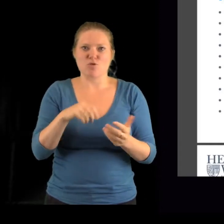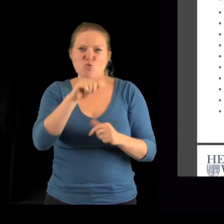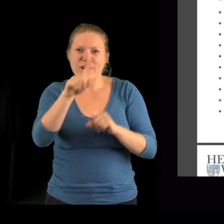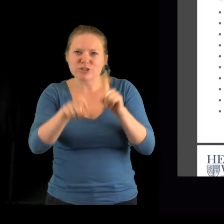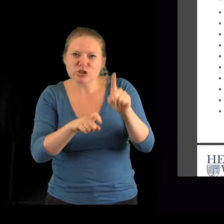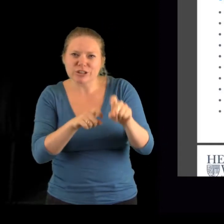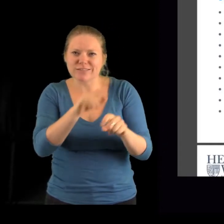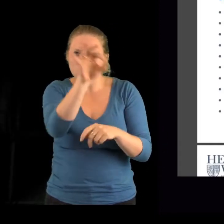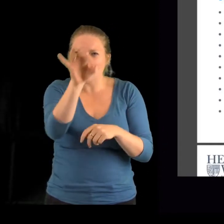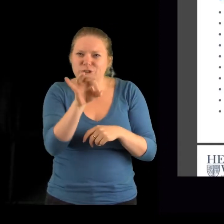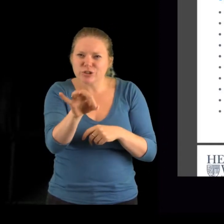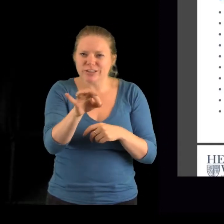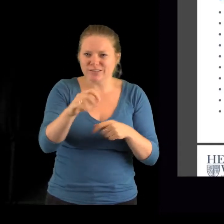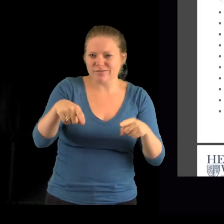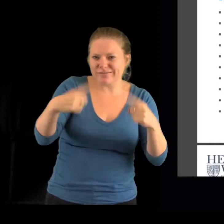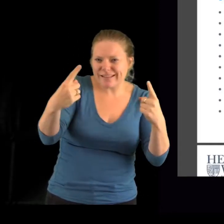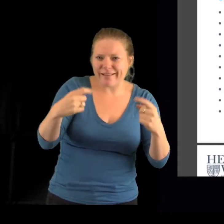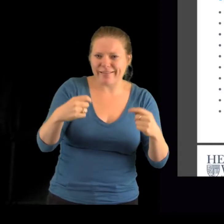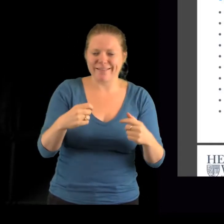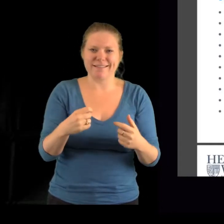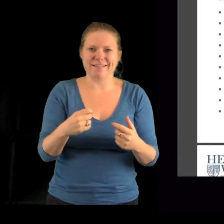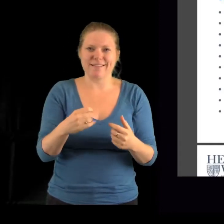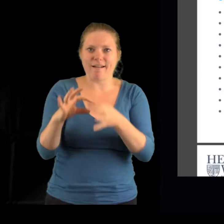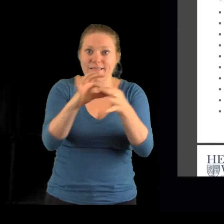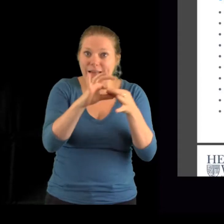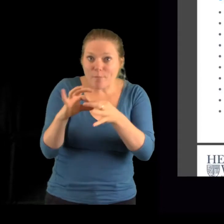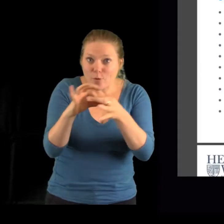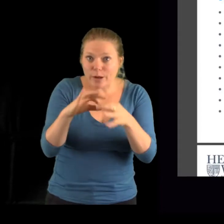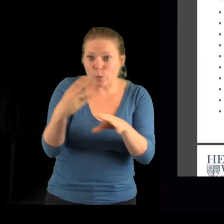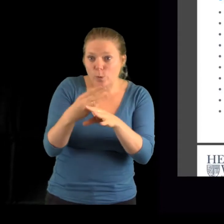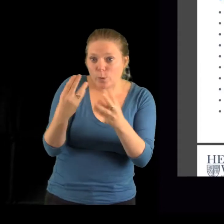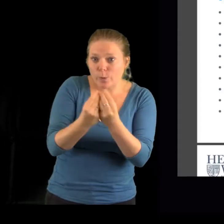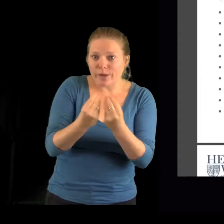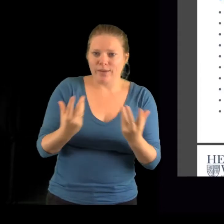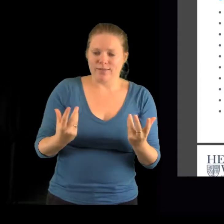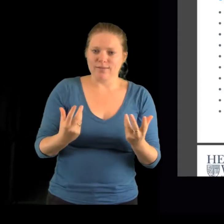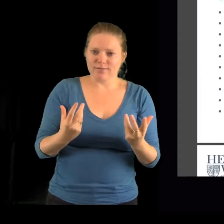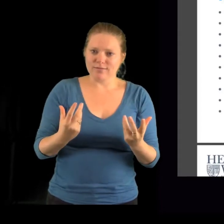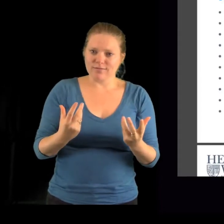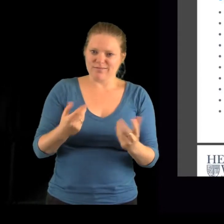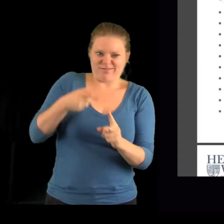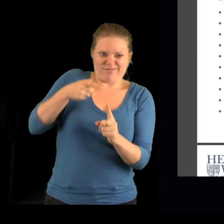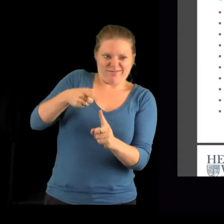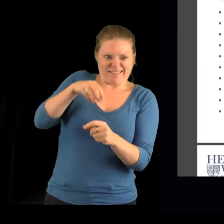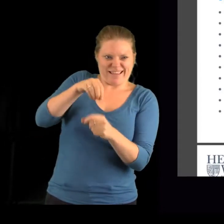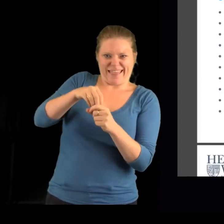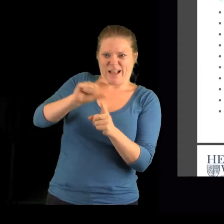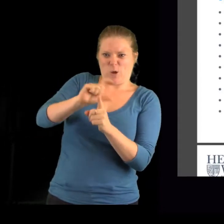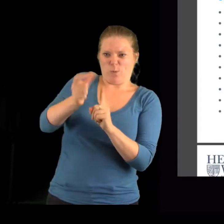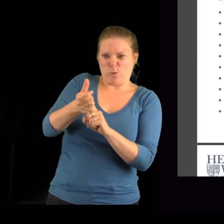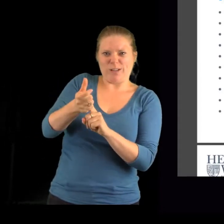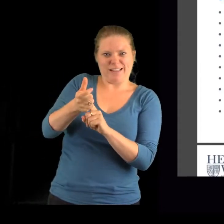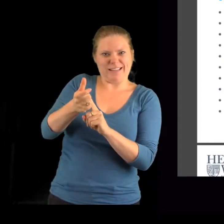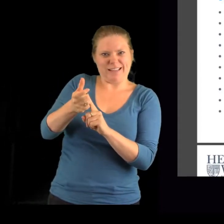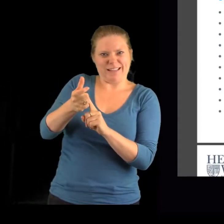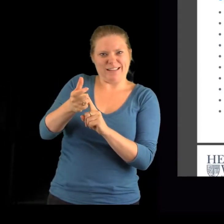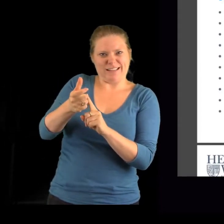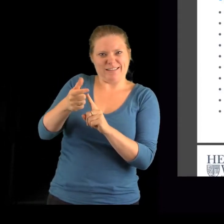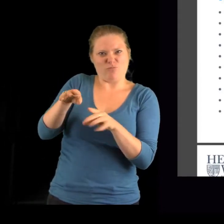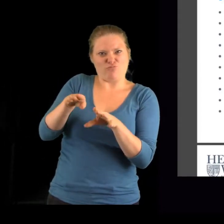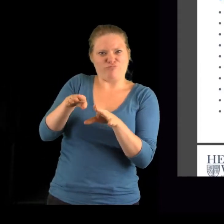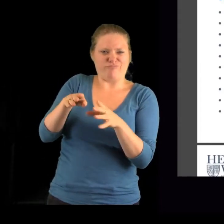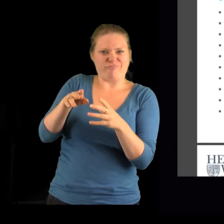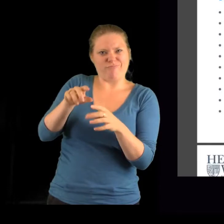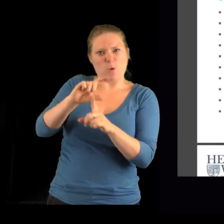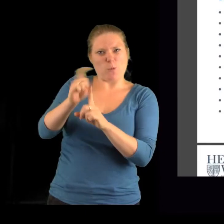again, there are different ways, and you probably already have ways that you're reflecting. And how are you